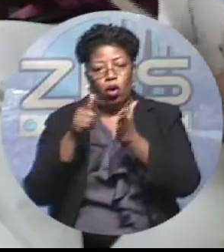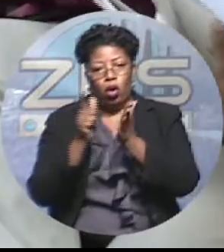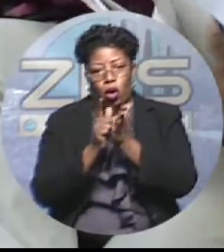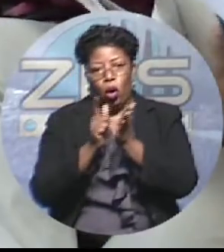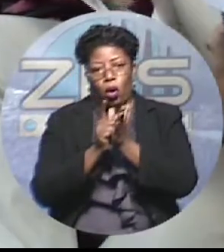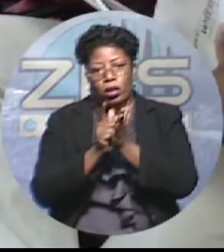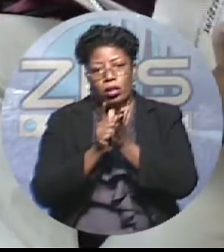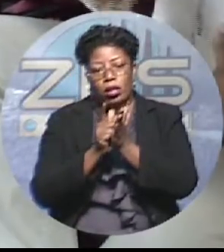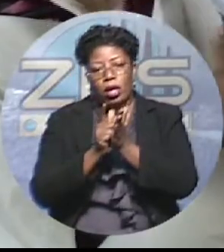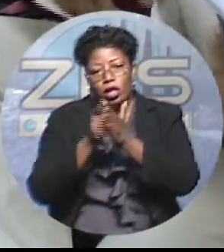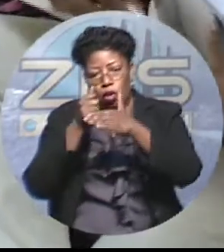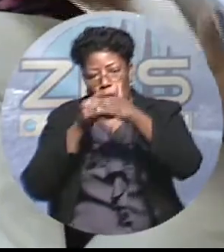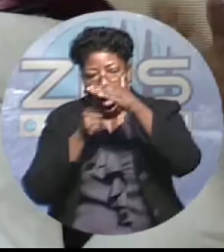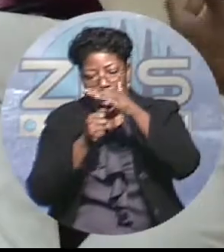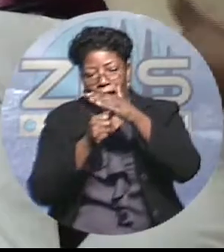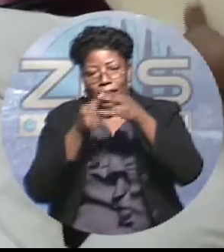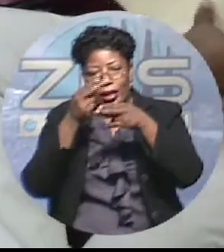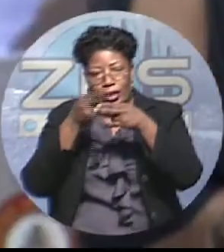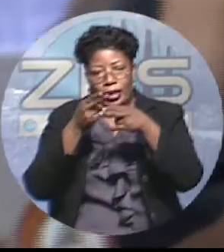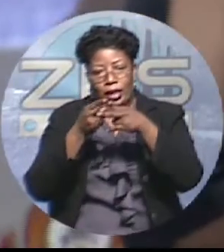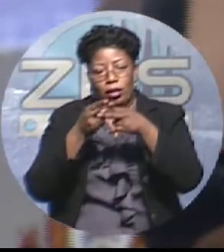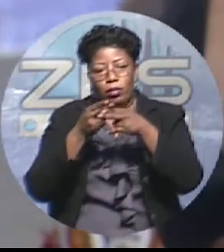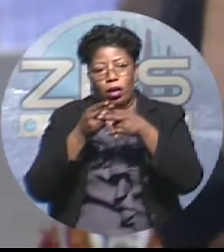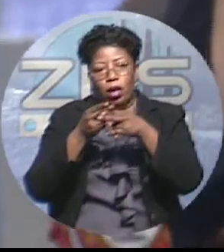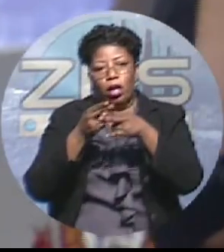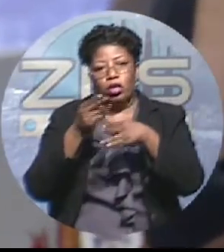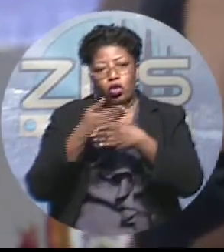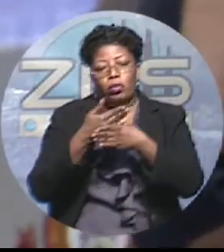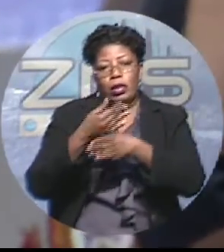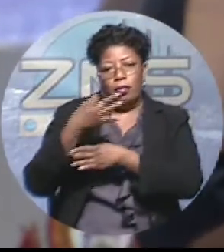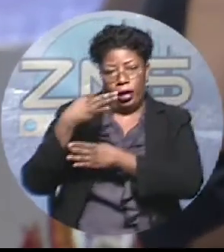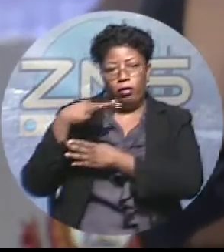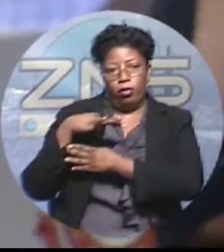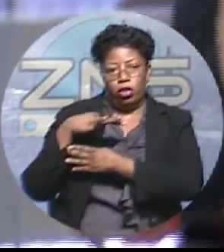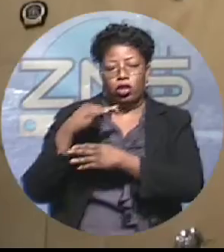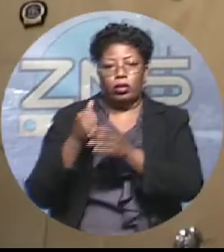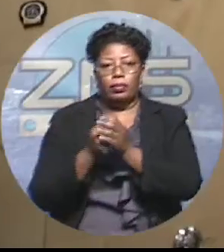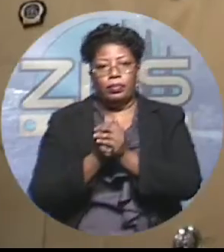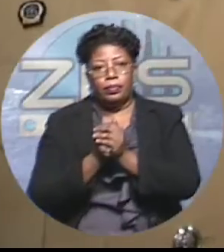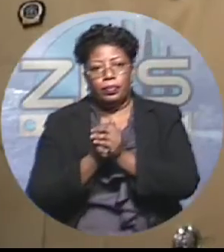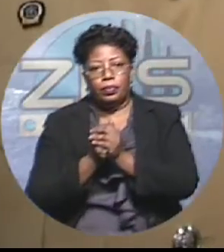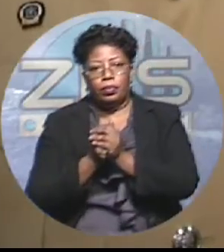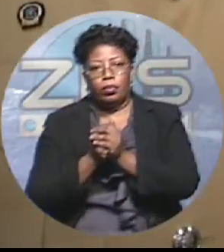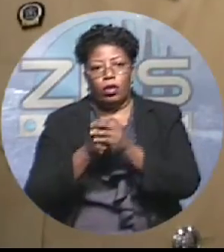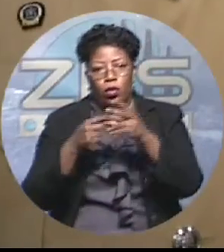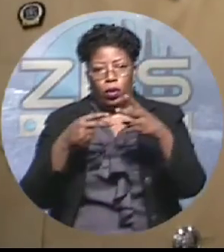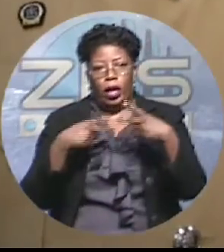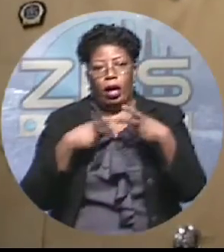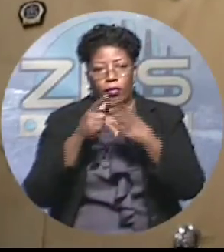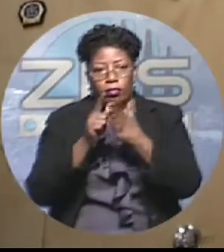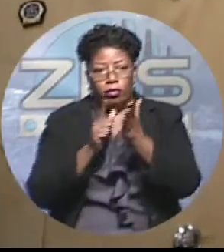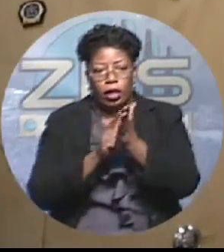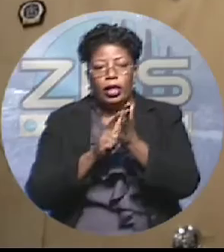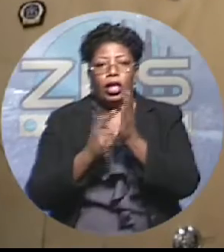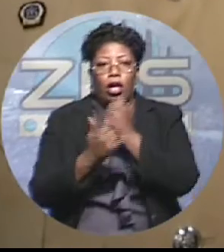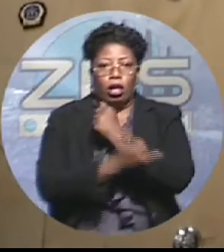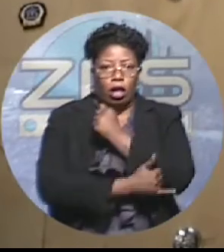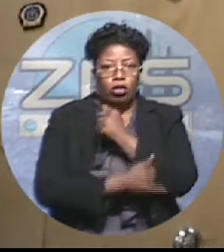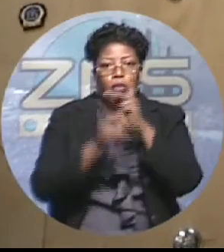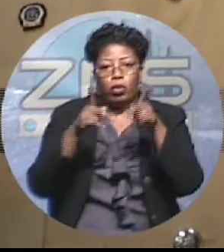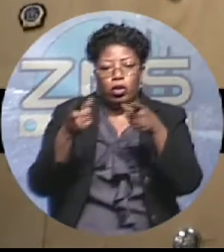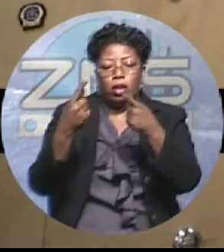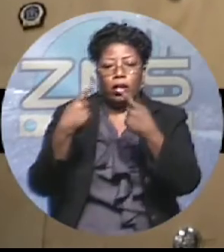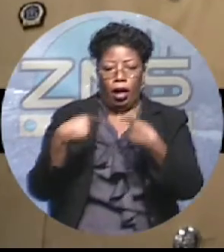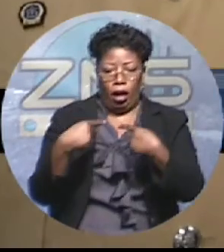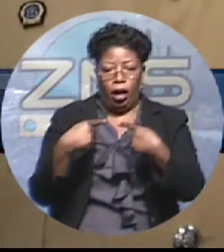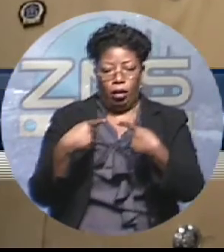to conceal their identity has proven beneficial. We have anonymity legislation in the country where a person can come